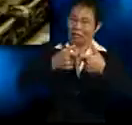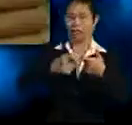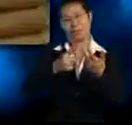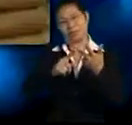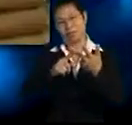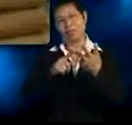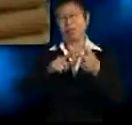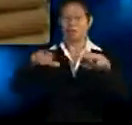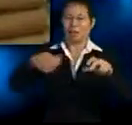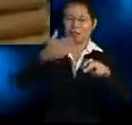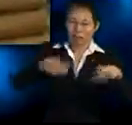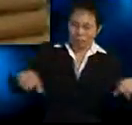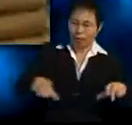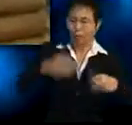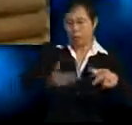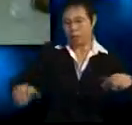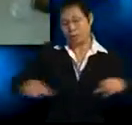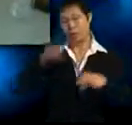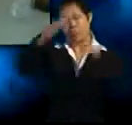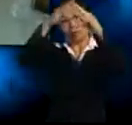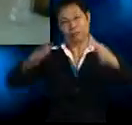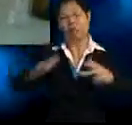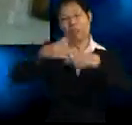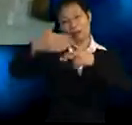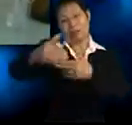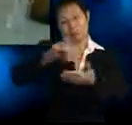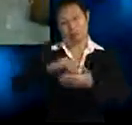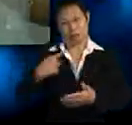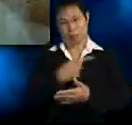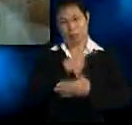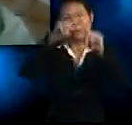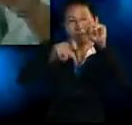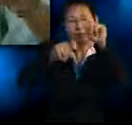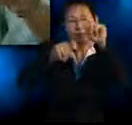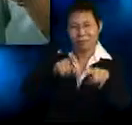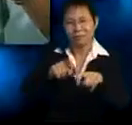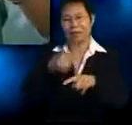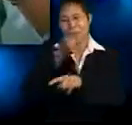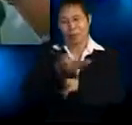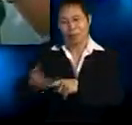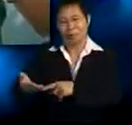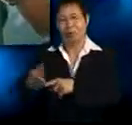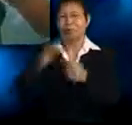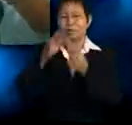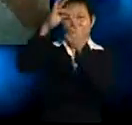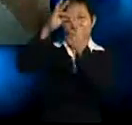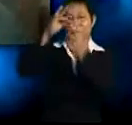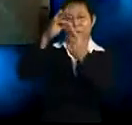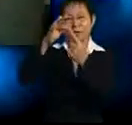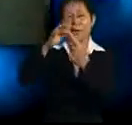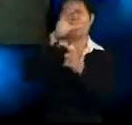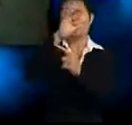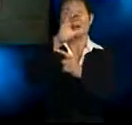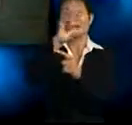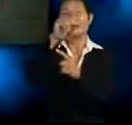chips, and construction materials. After that, we will examine calcium compounds, specifically